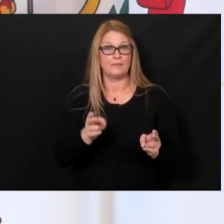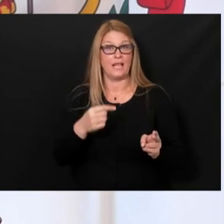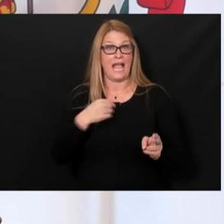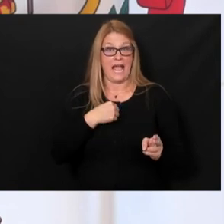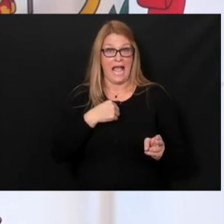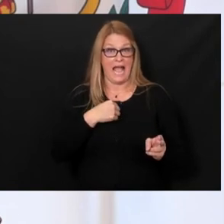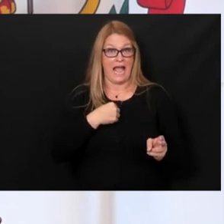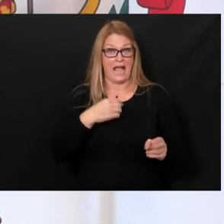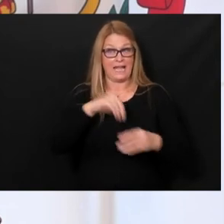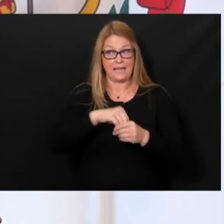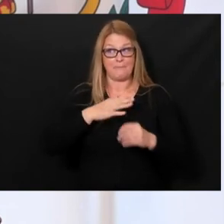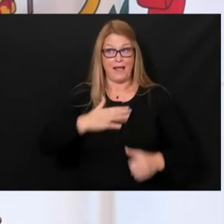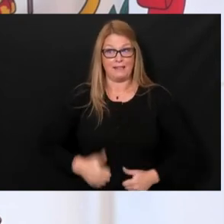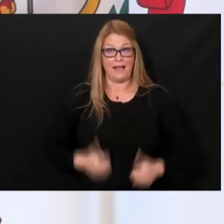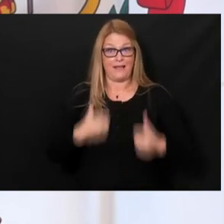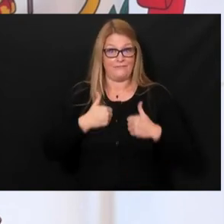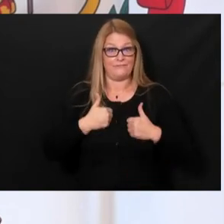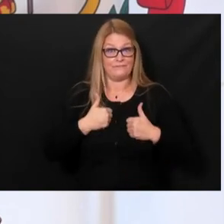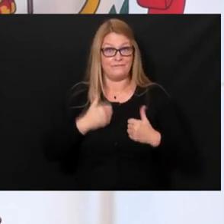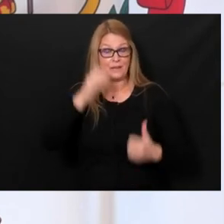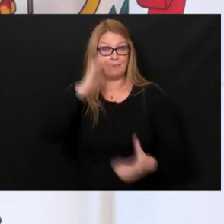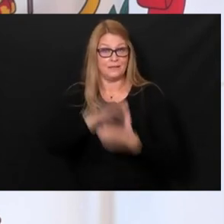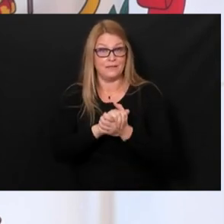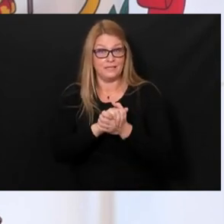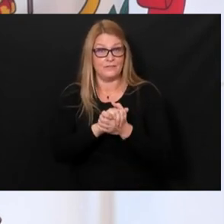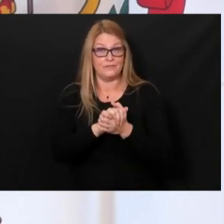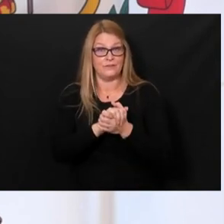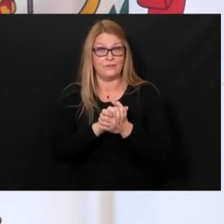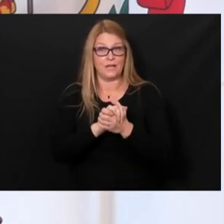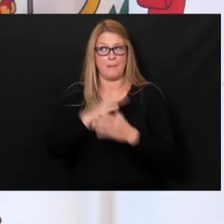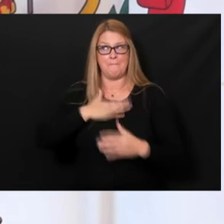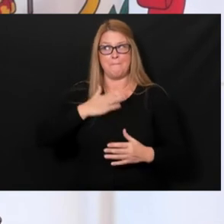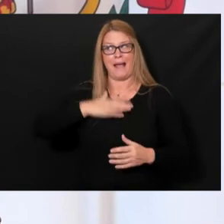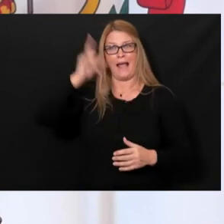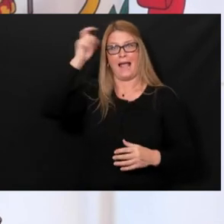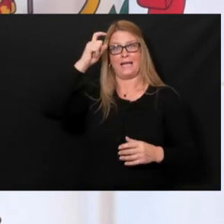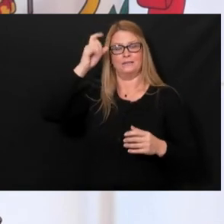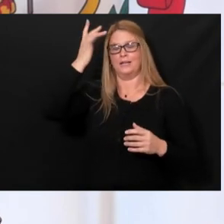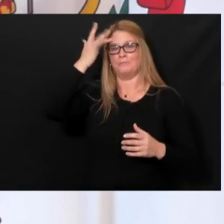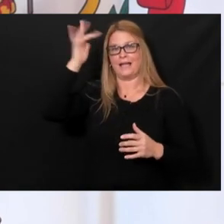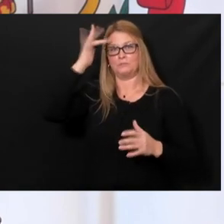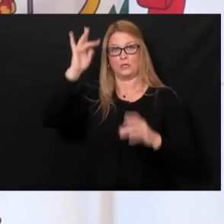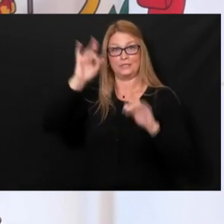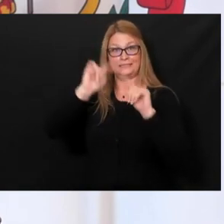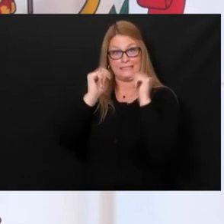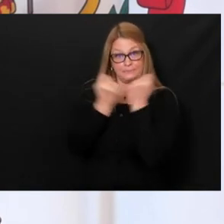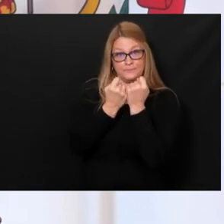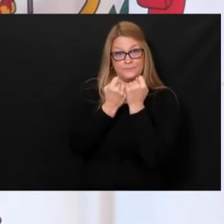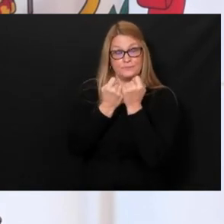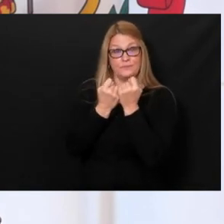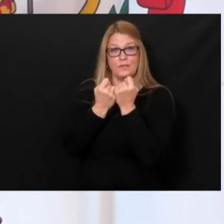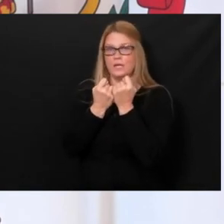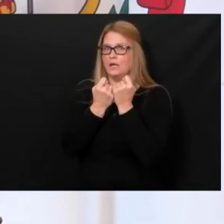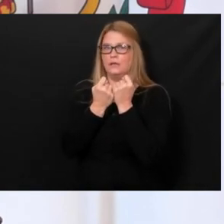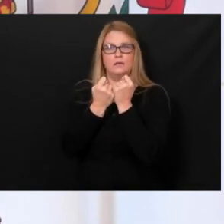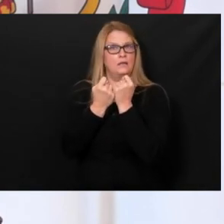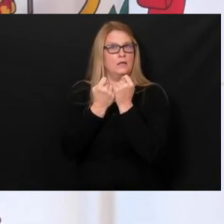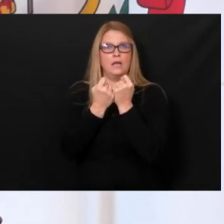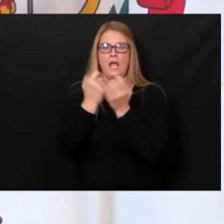my life believe that these great experts and what they're doing have led us way down the